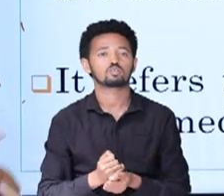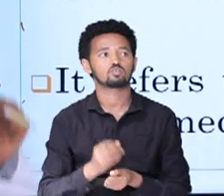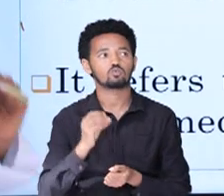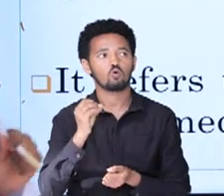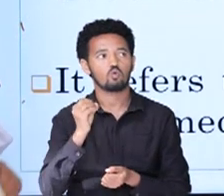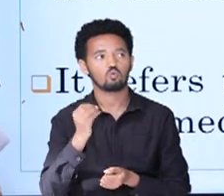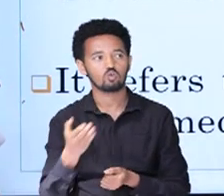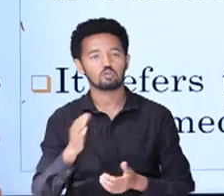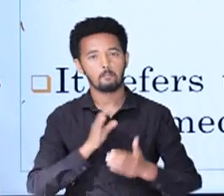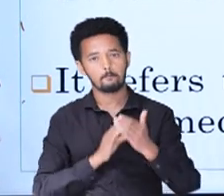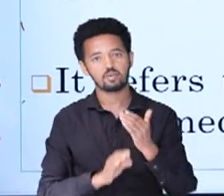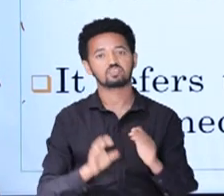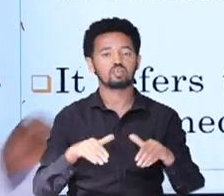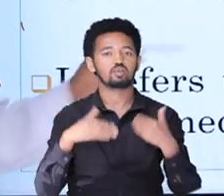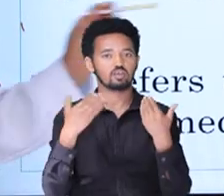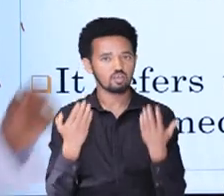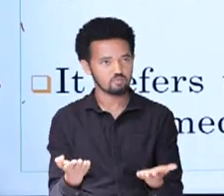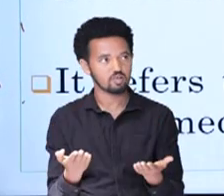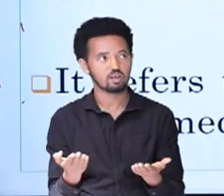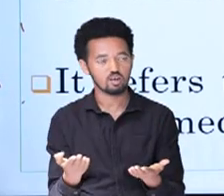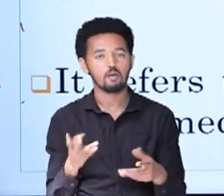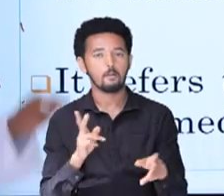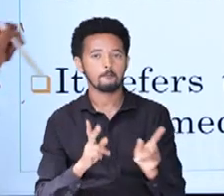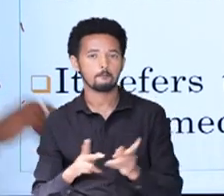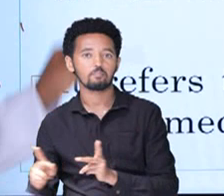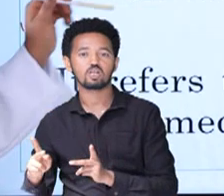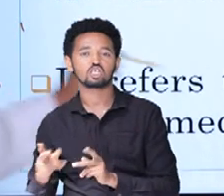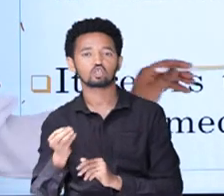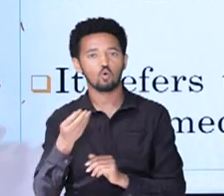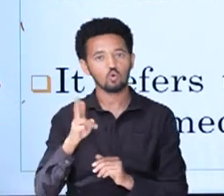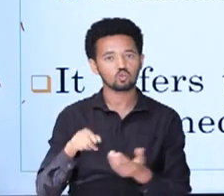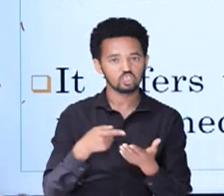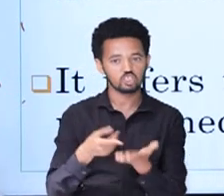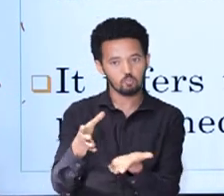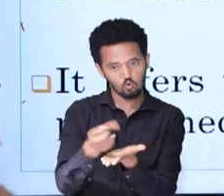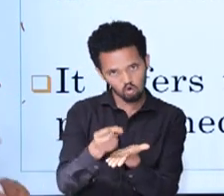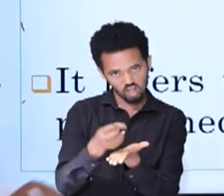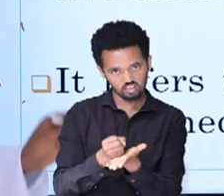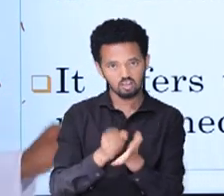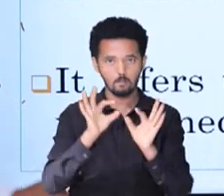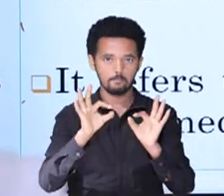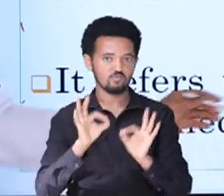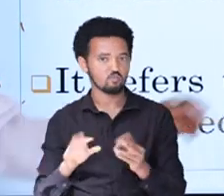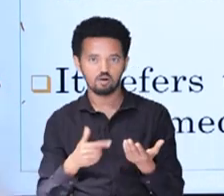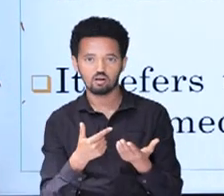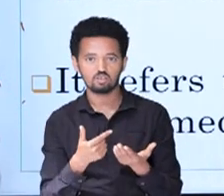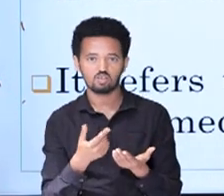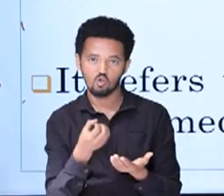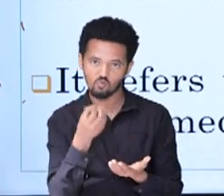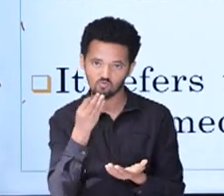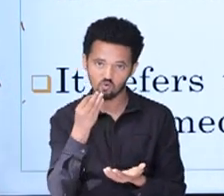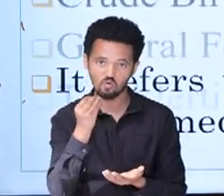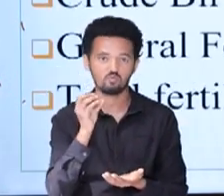occurrence of birth in a given population, or it is a reproductive performance of